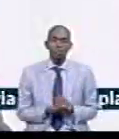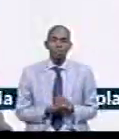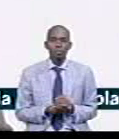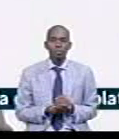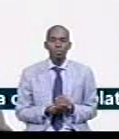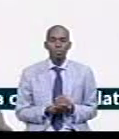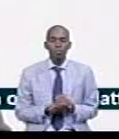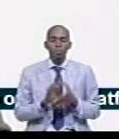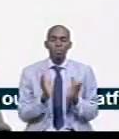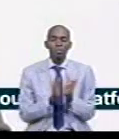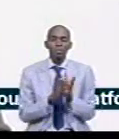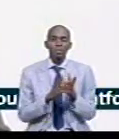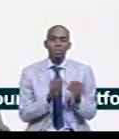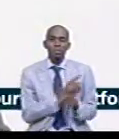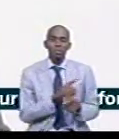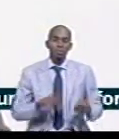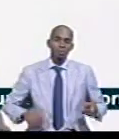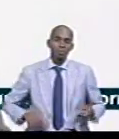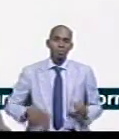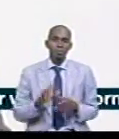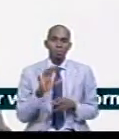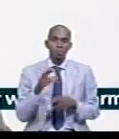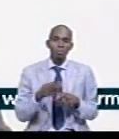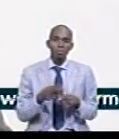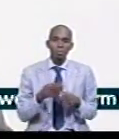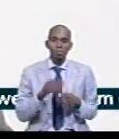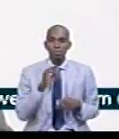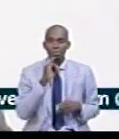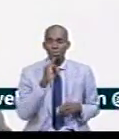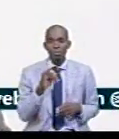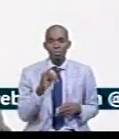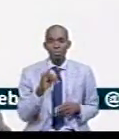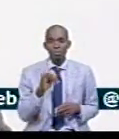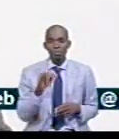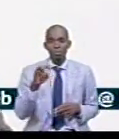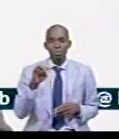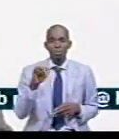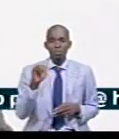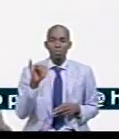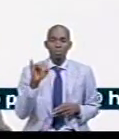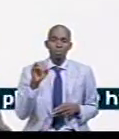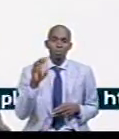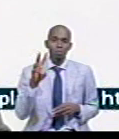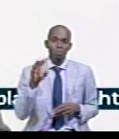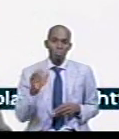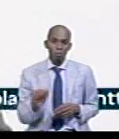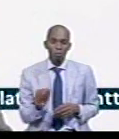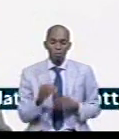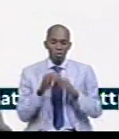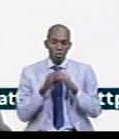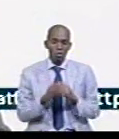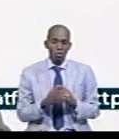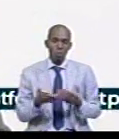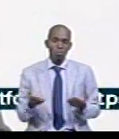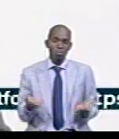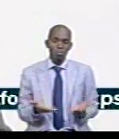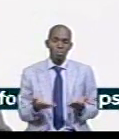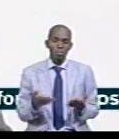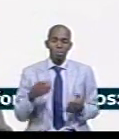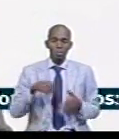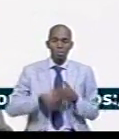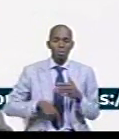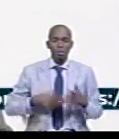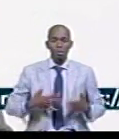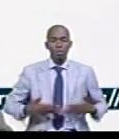Praise the Lord. My name is Brother Mayowa Ilesami. I worship at Deeper Life Bible